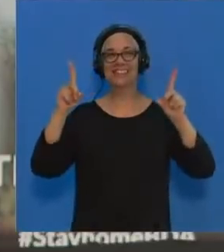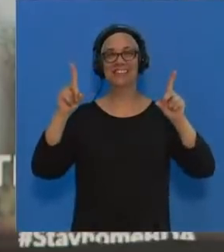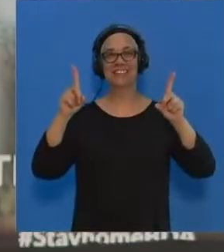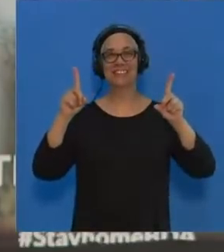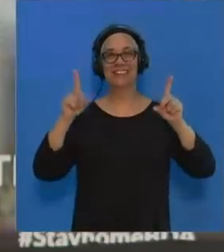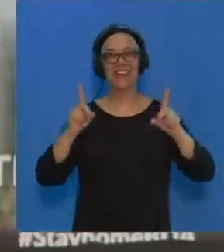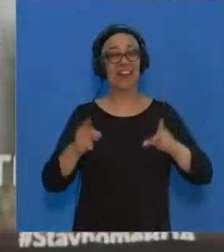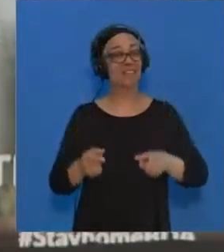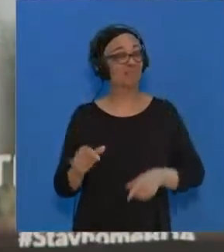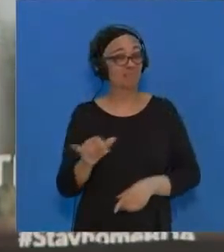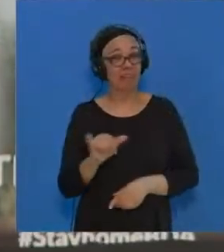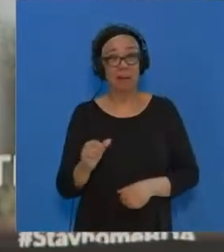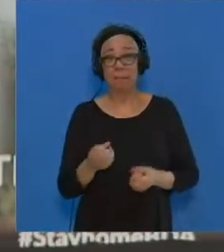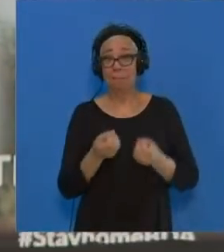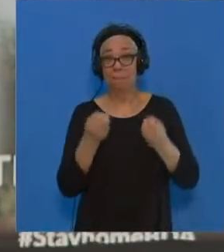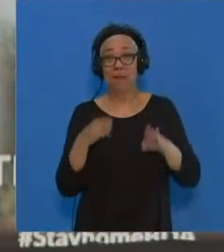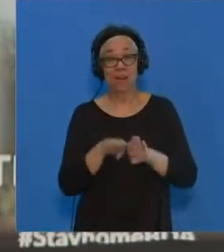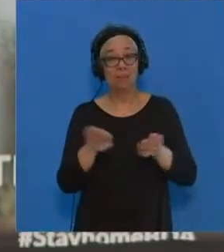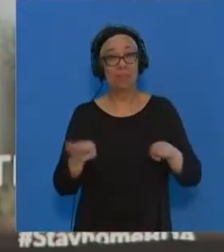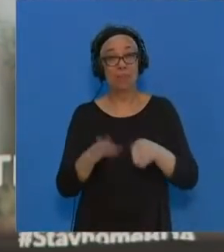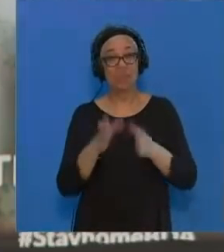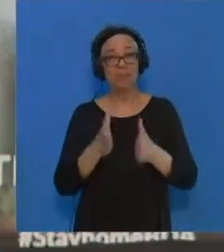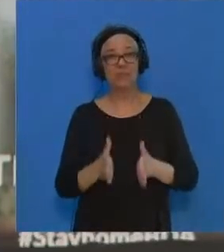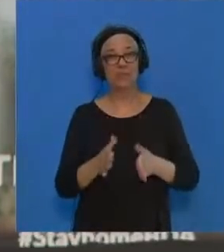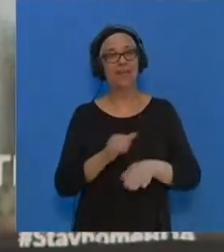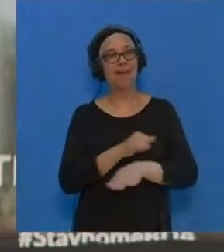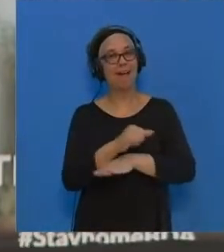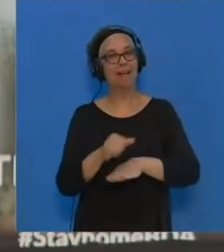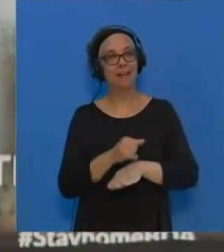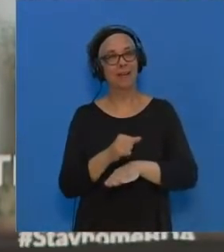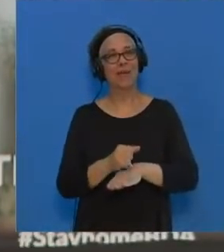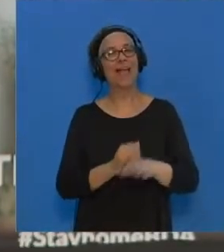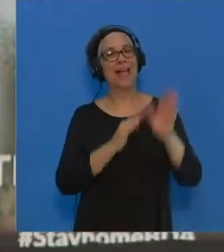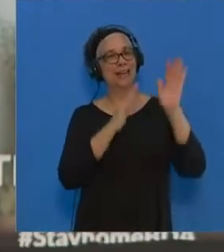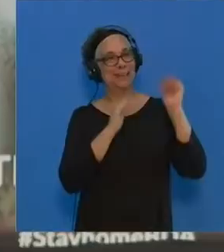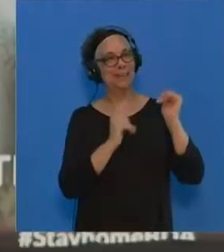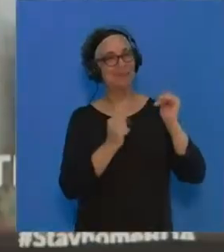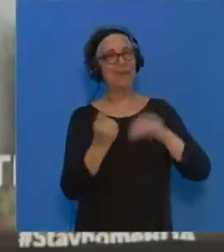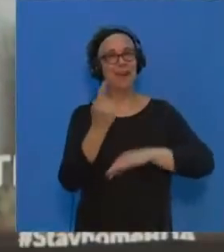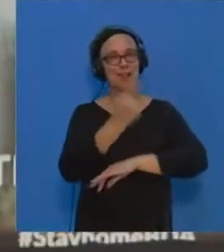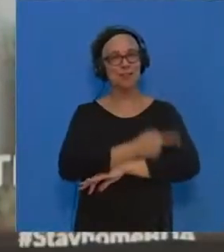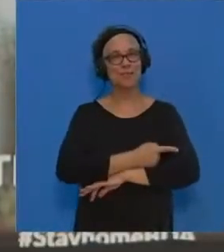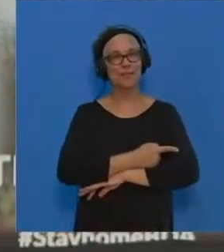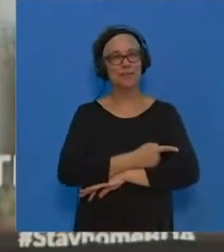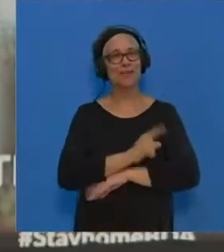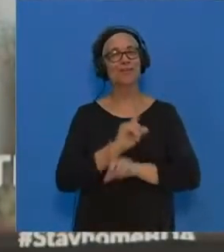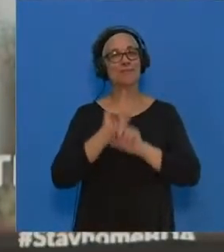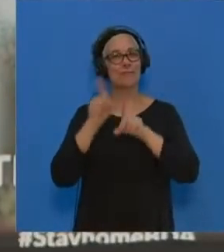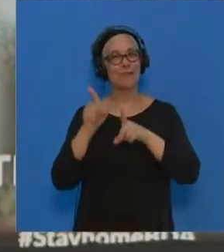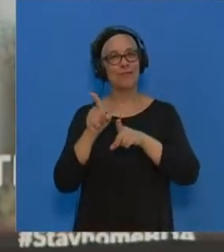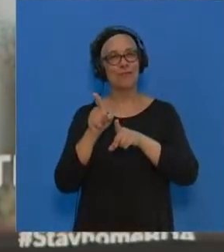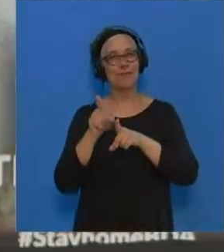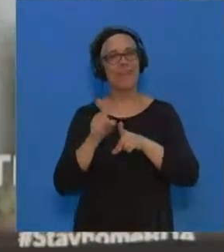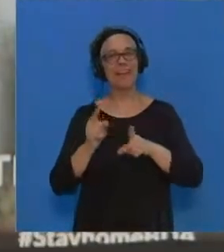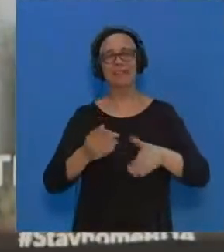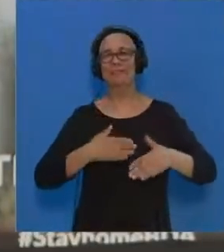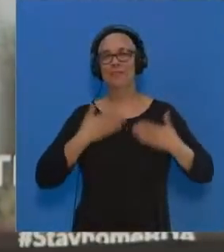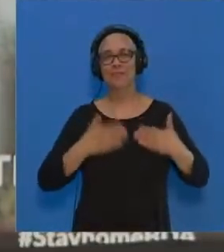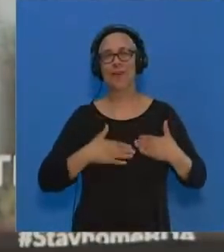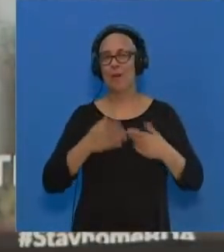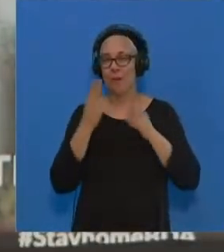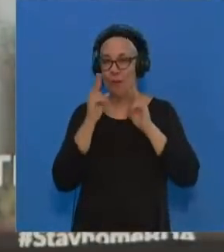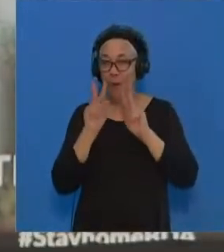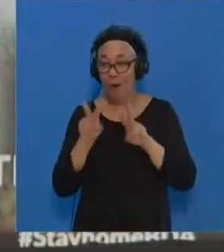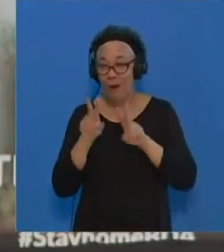like many Bermudians around the island, I look forward to the days we can all go back to safely enjoying and watching a good football